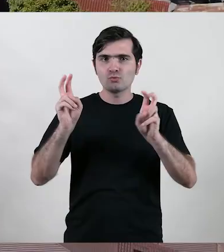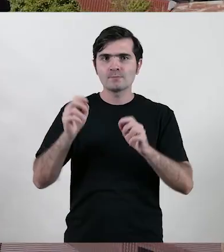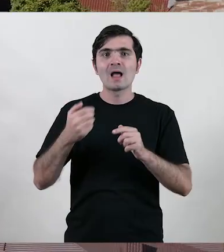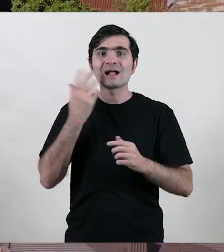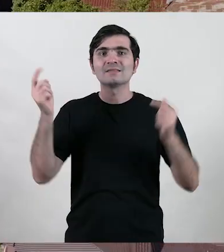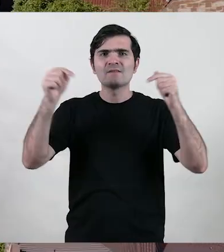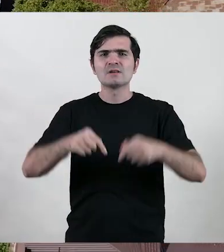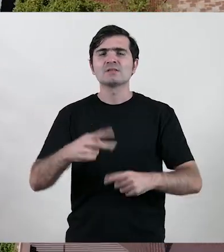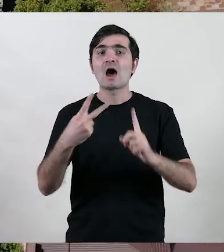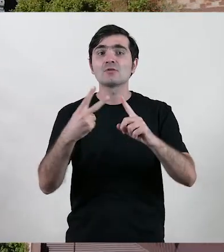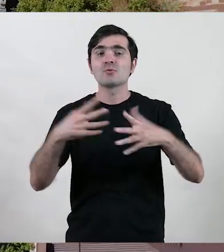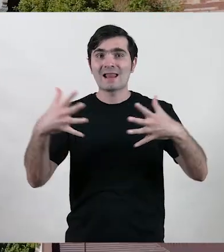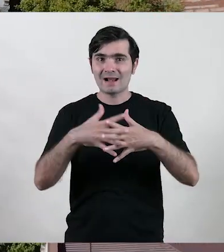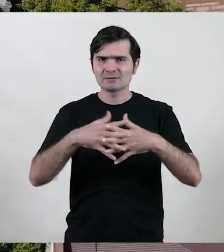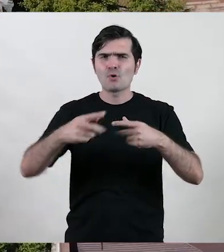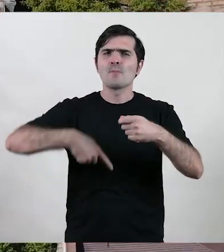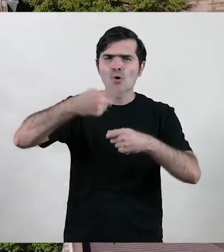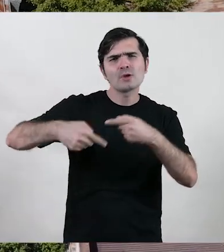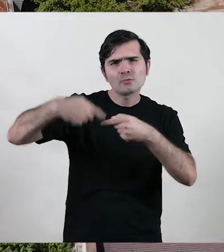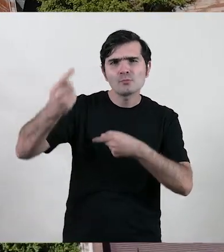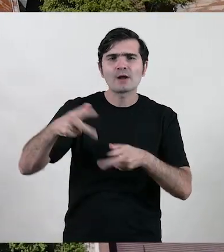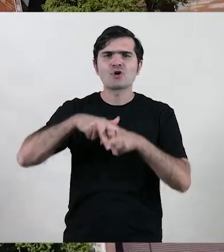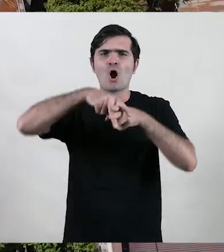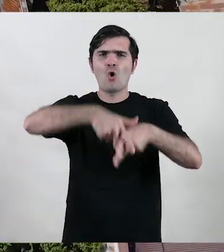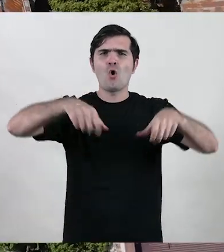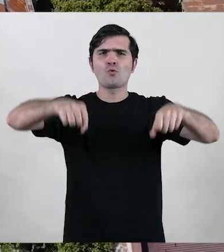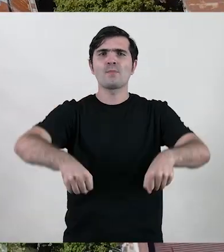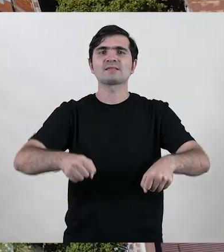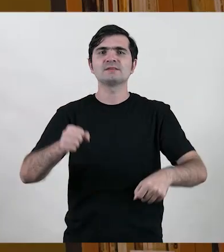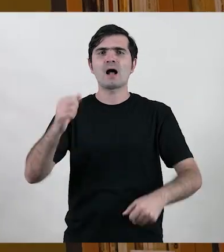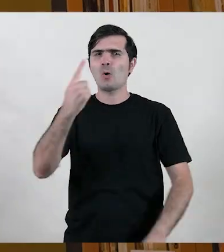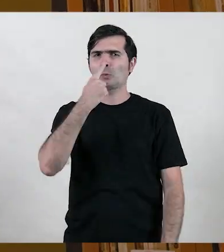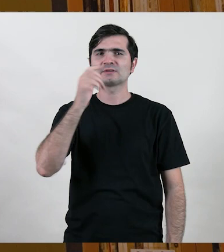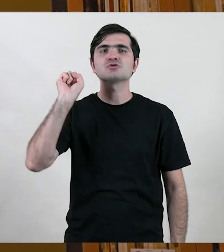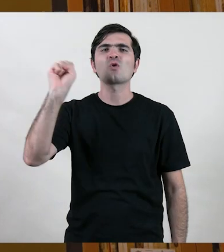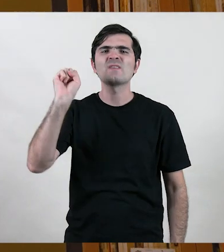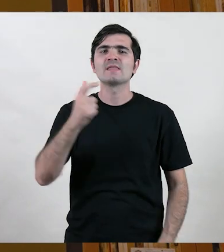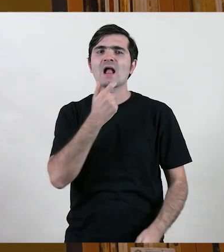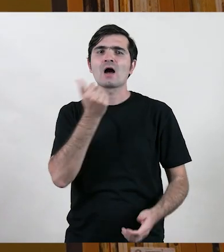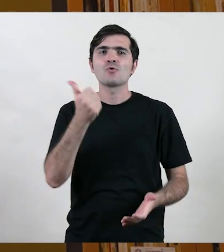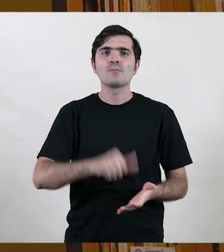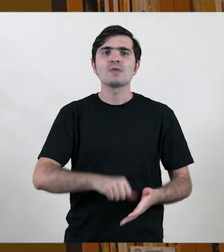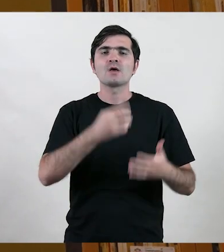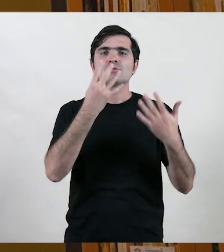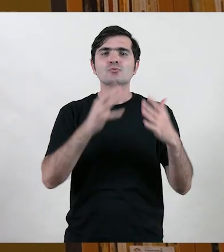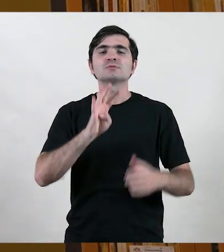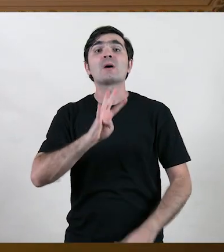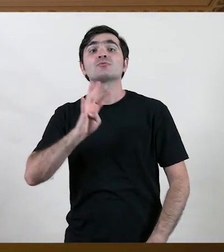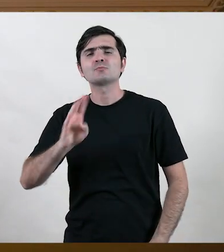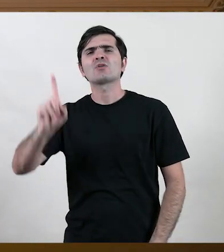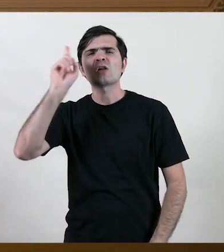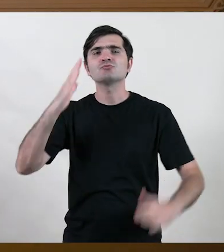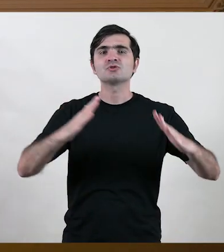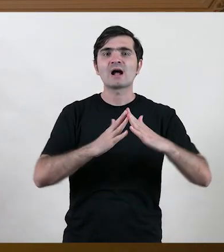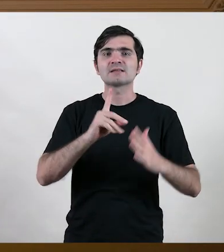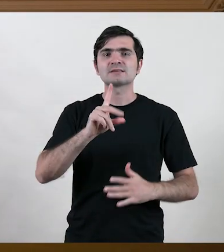With the onset of the Second World War and the Soviet occupation in 1944, the Dianu House was